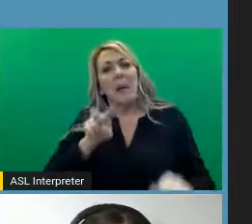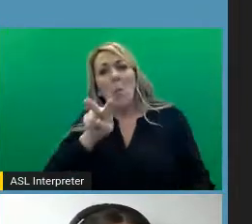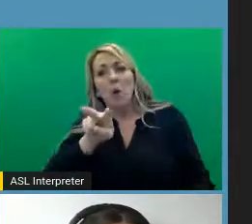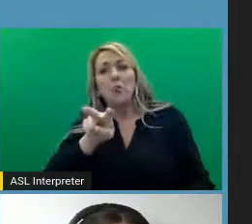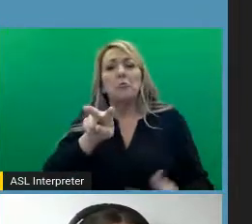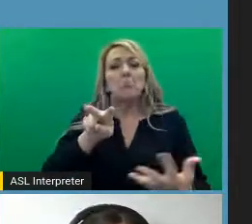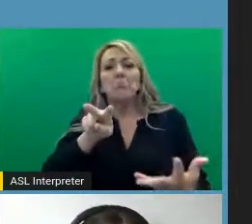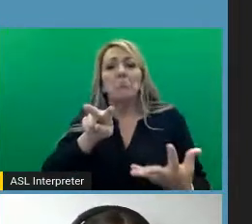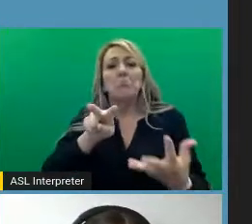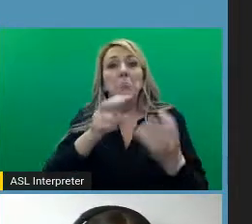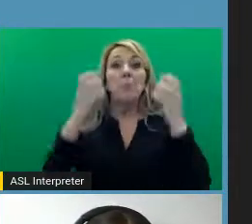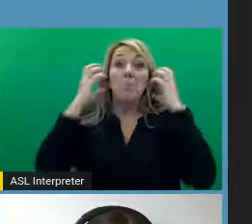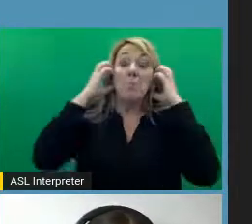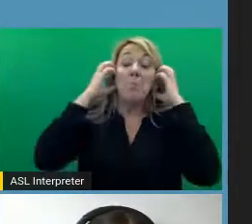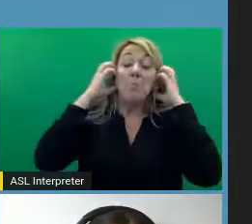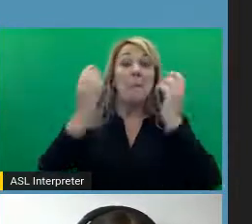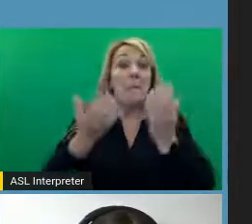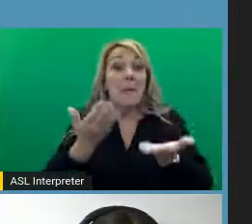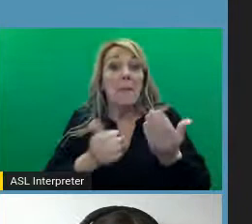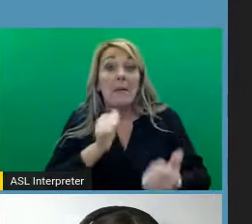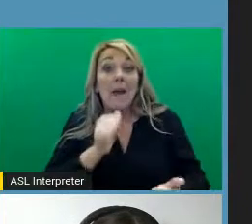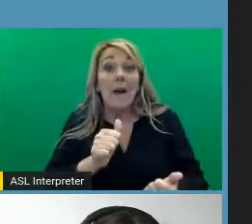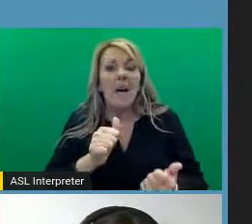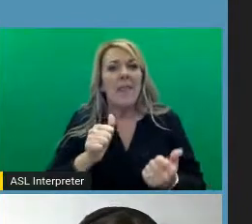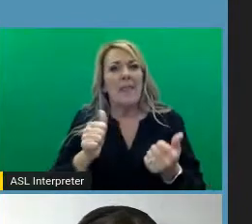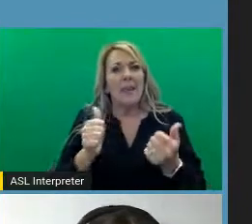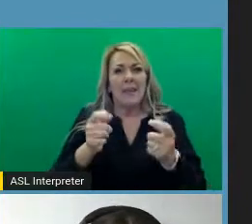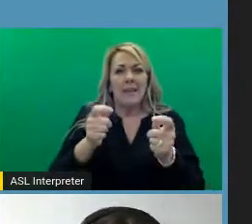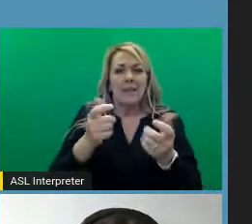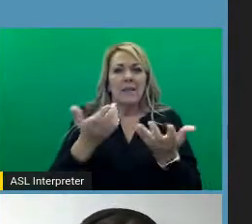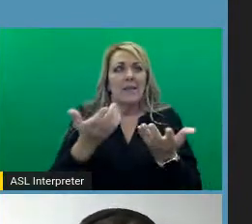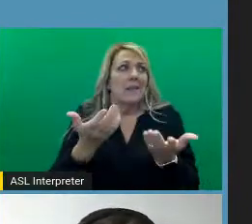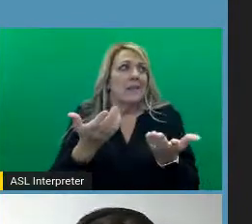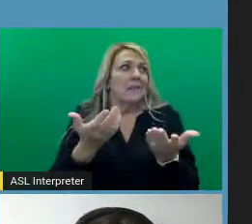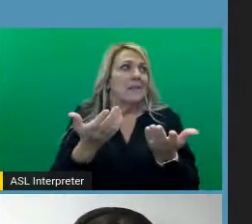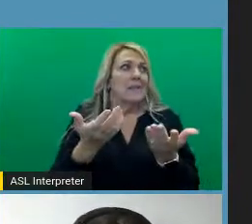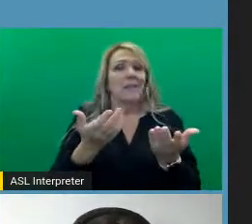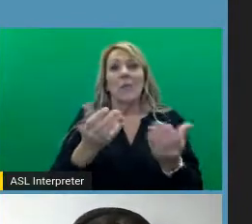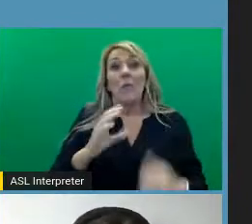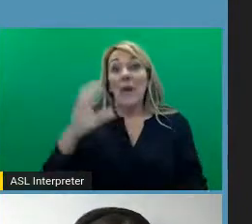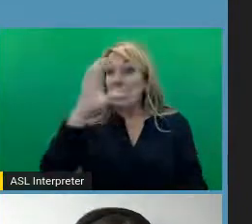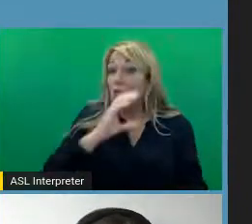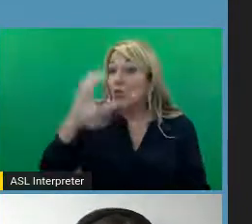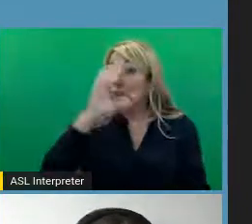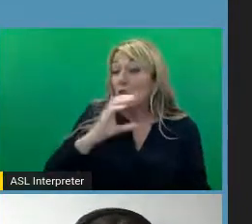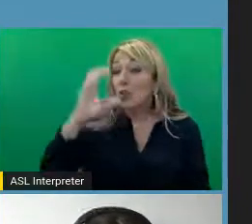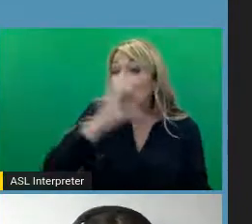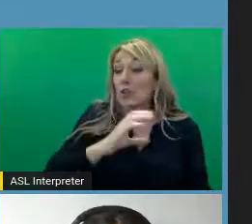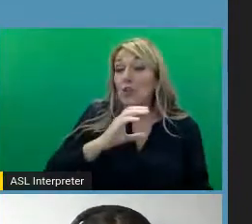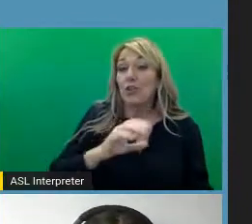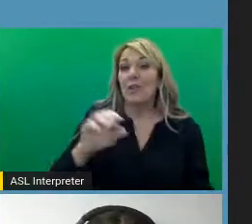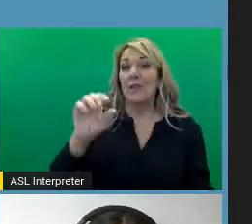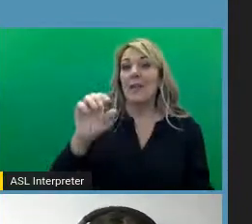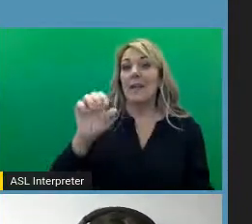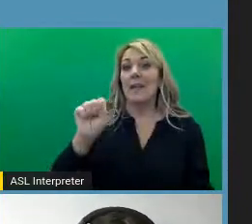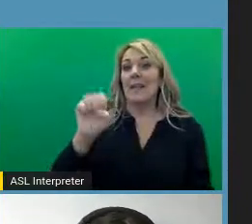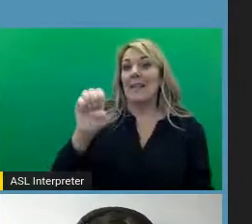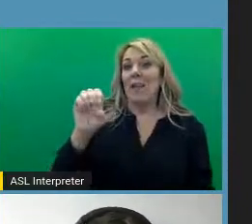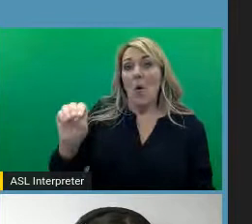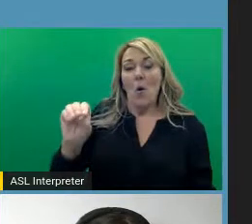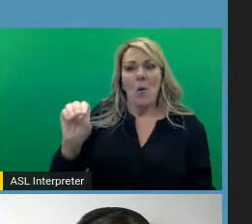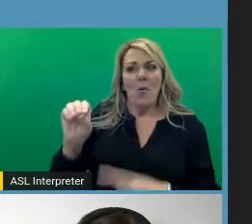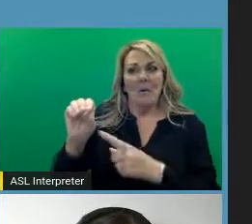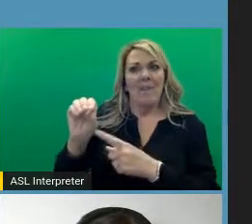silently. And it's more findable. It improves search engine optimization, SEO, this phrase you probably hear a